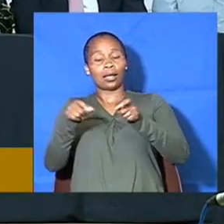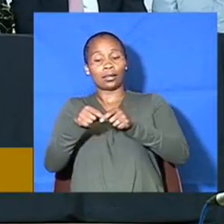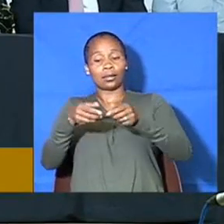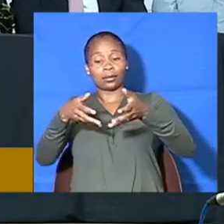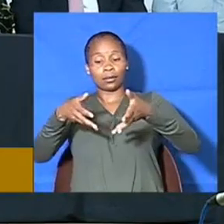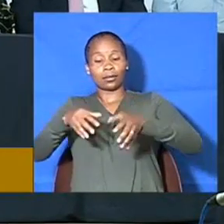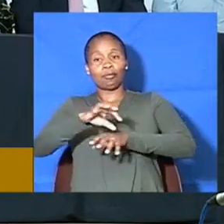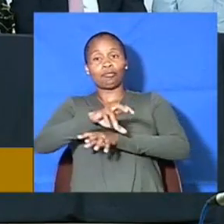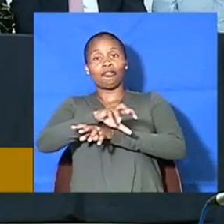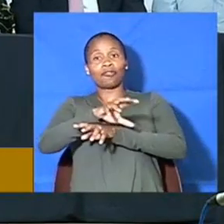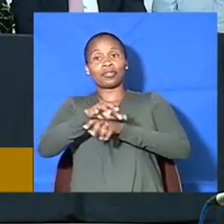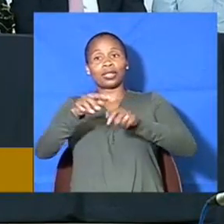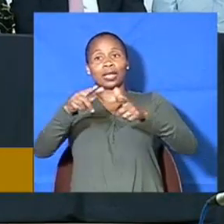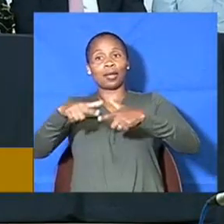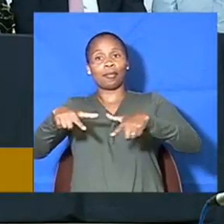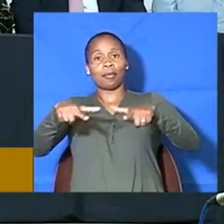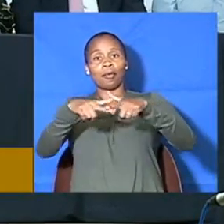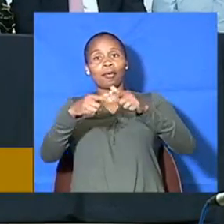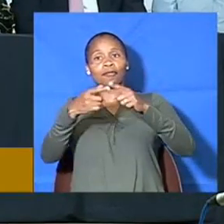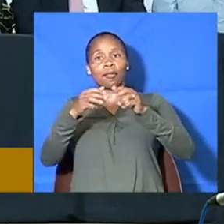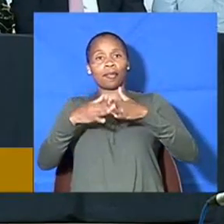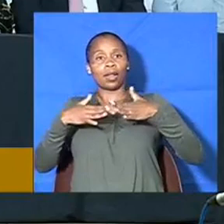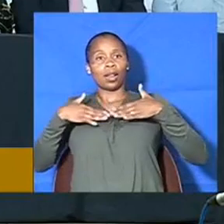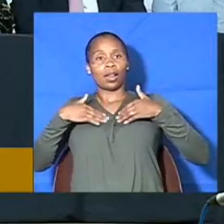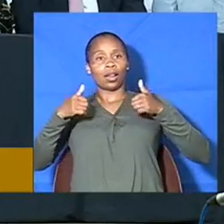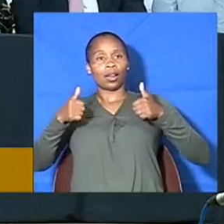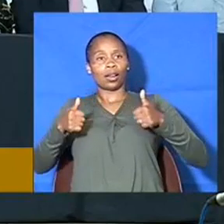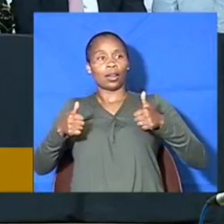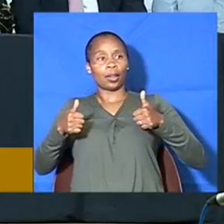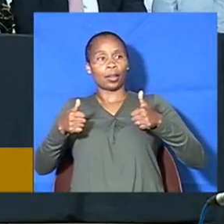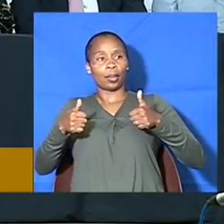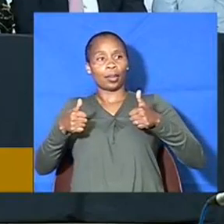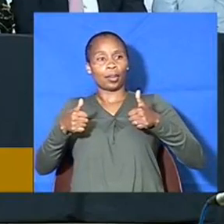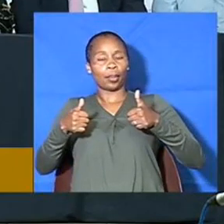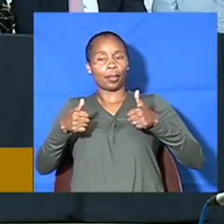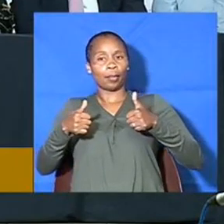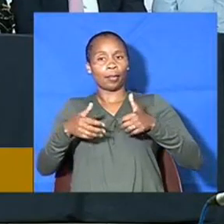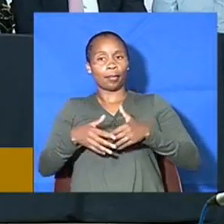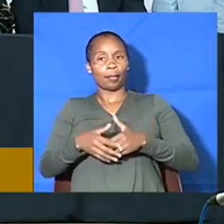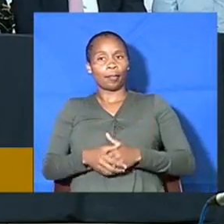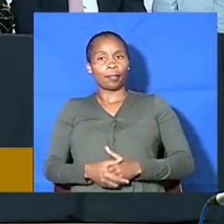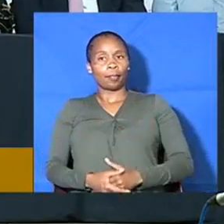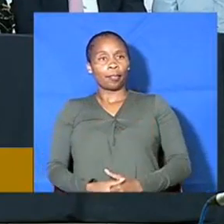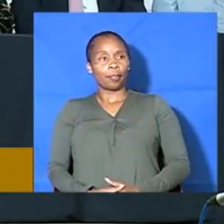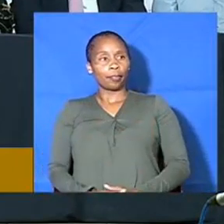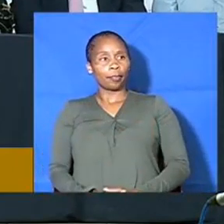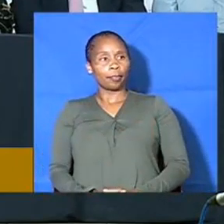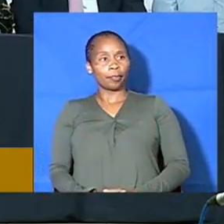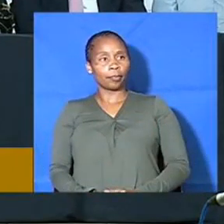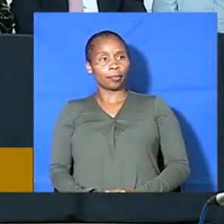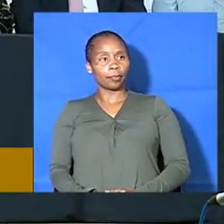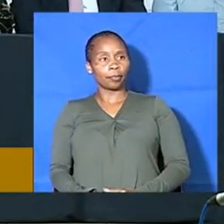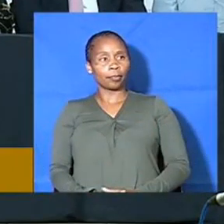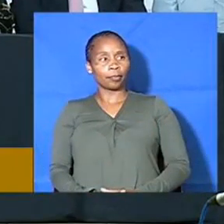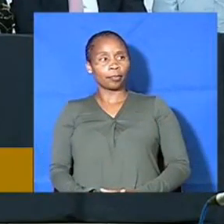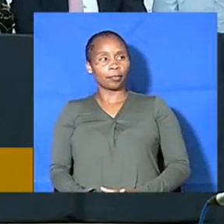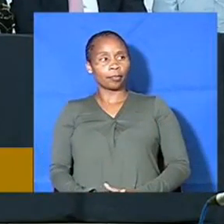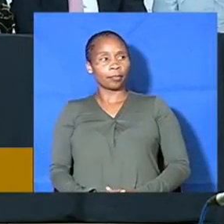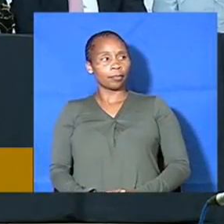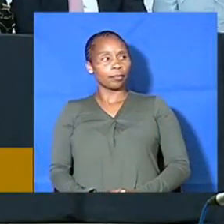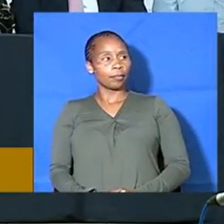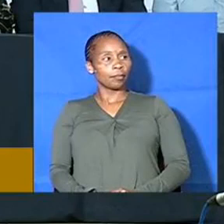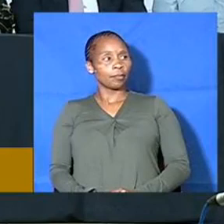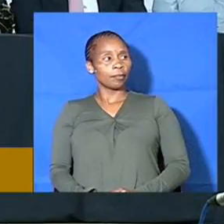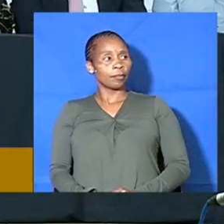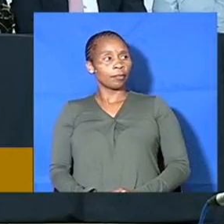1150 bjale mmeara o re ge ganebele go naiwa nna ke mmeara ke kgonne go ije o a sa berekeng yena o ba tlo ba